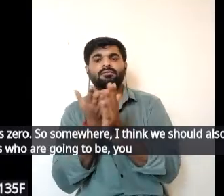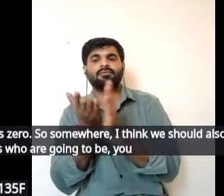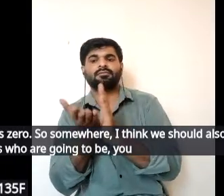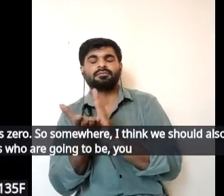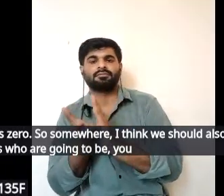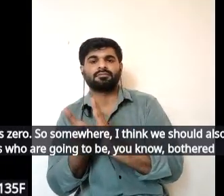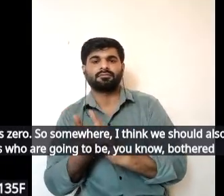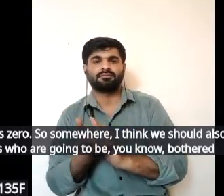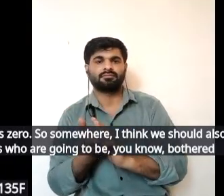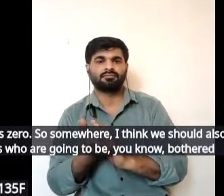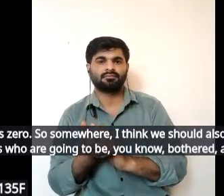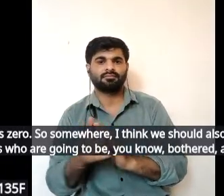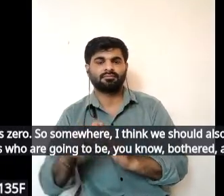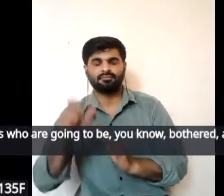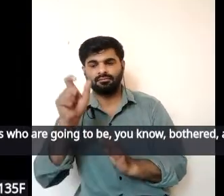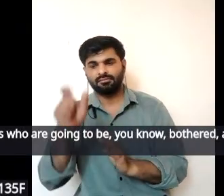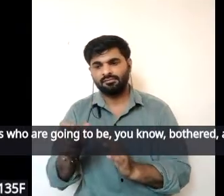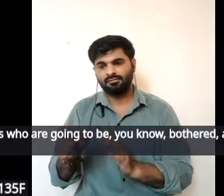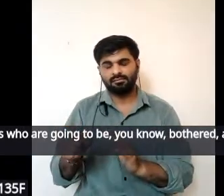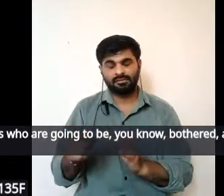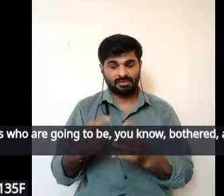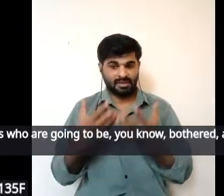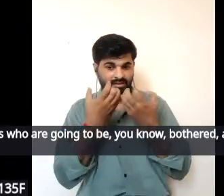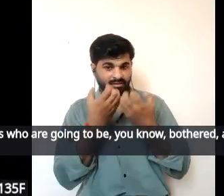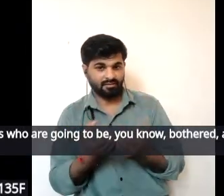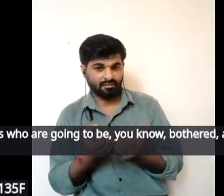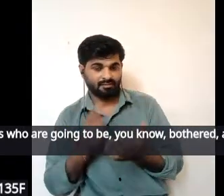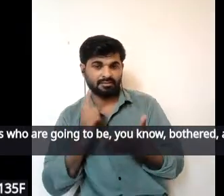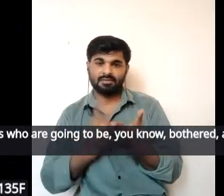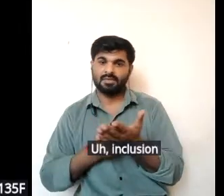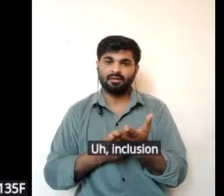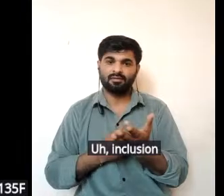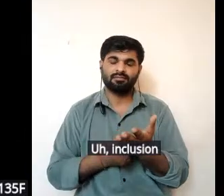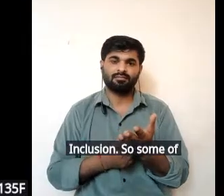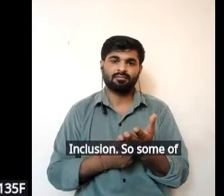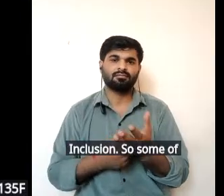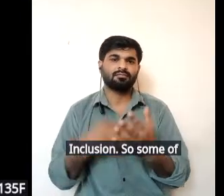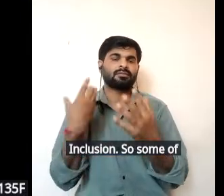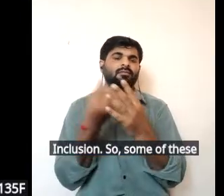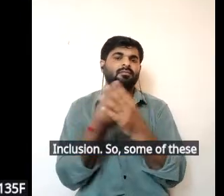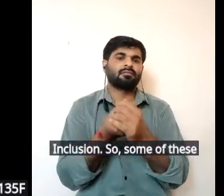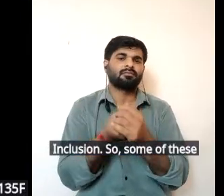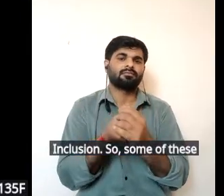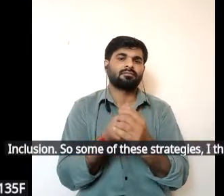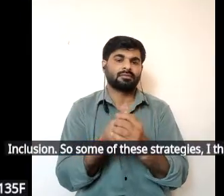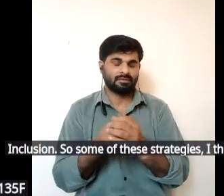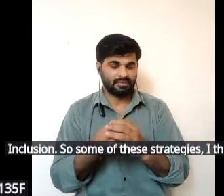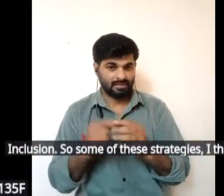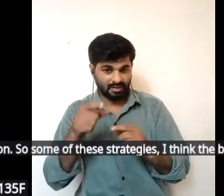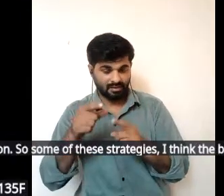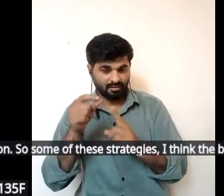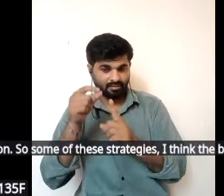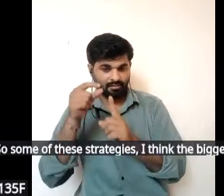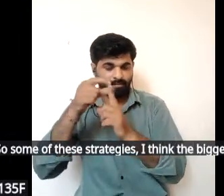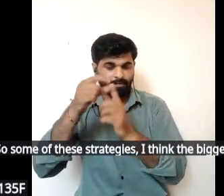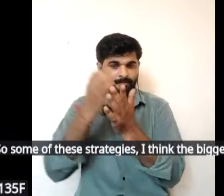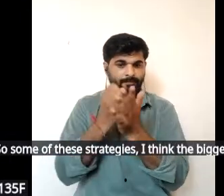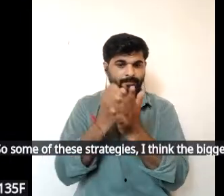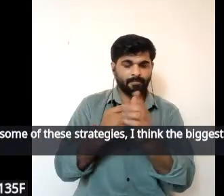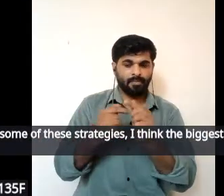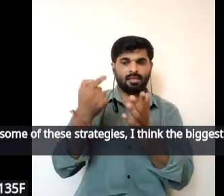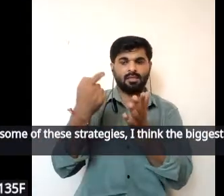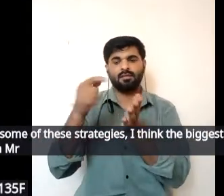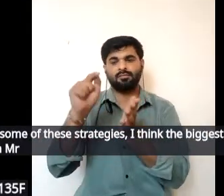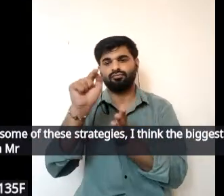bothered and they're going to be demanding inclusion. So some of these strategy, I think the biggest thing I would say learning from